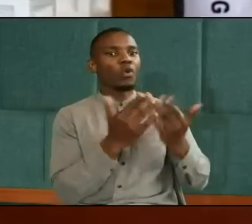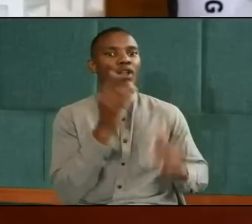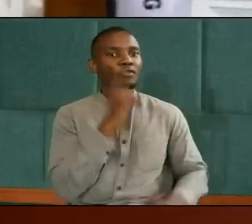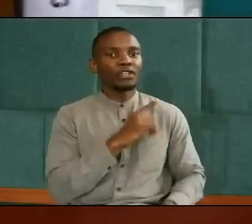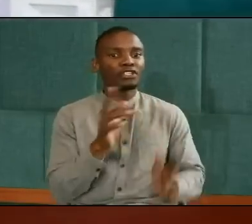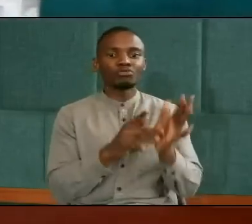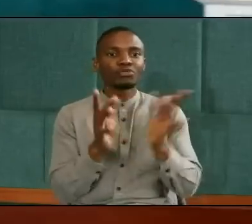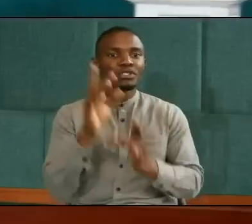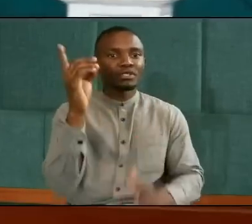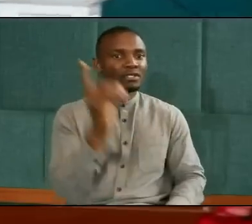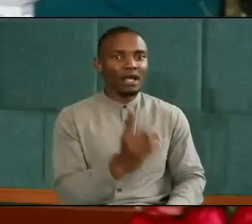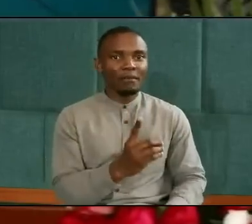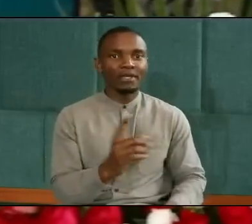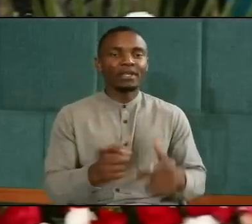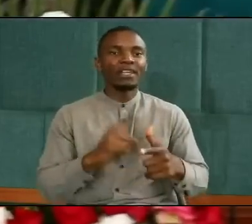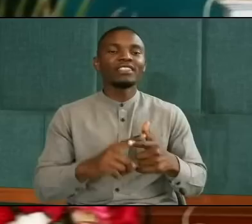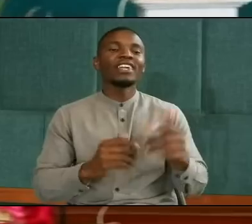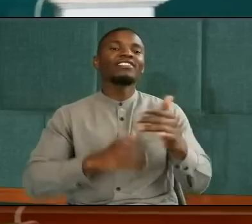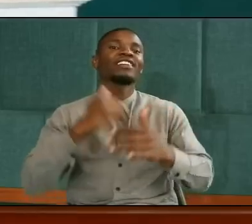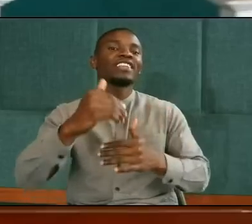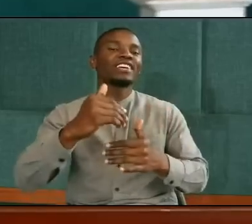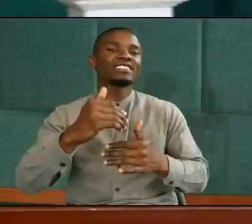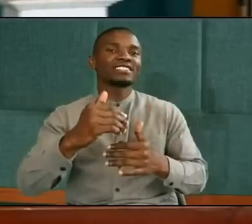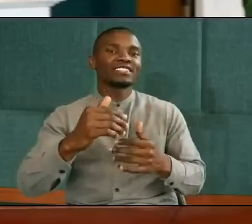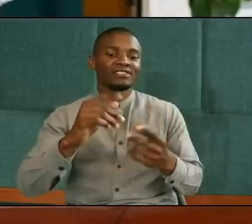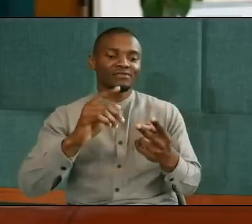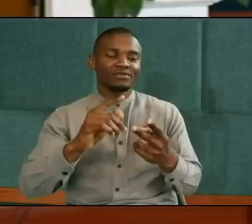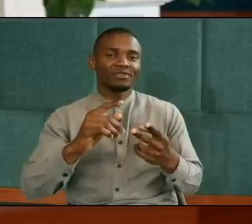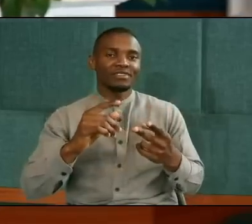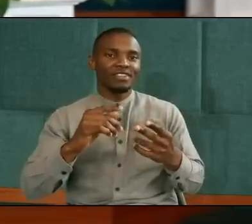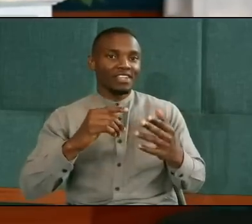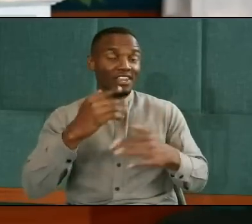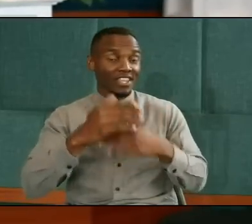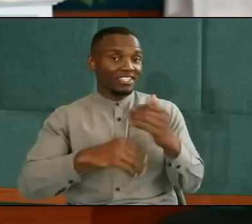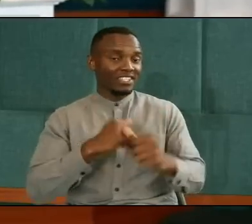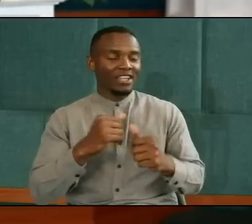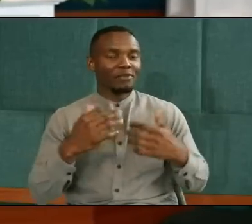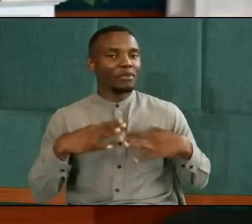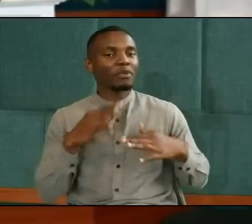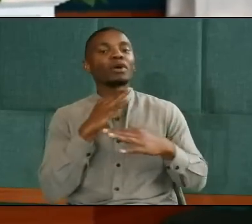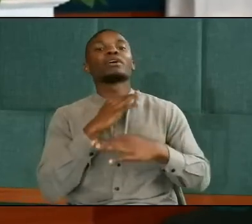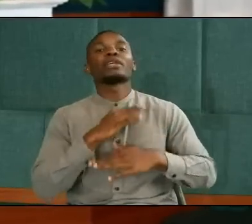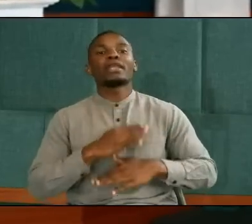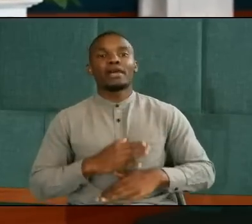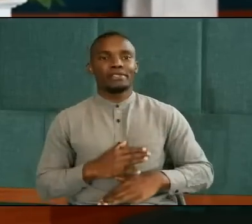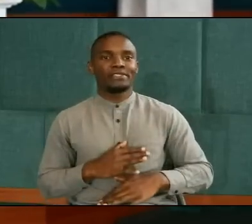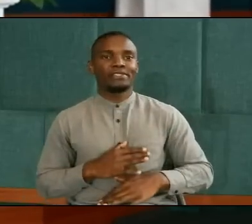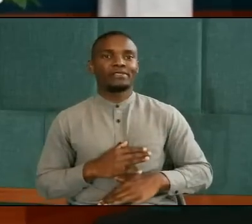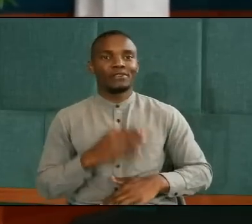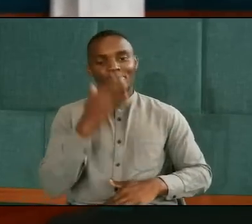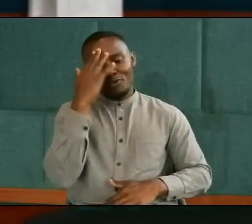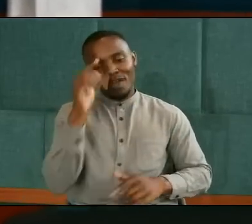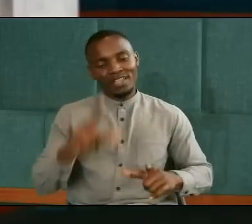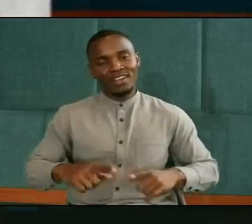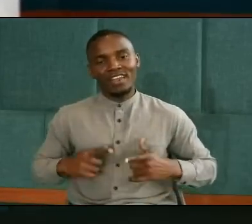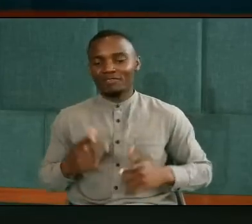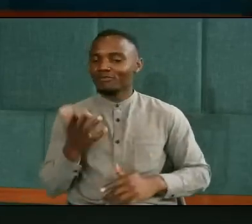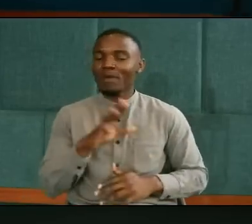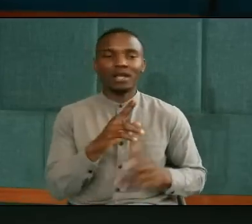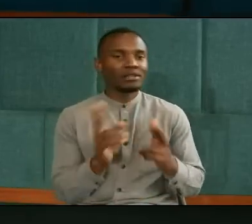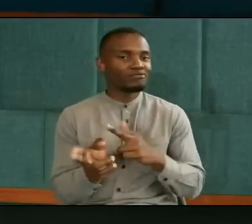judgment, Jesus is coming. Then the next year, people settled back down. Is the church with me? Life returned to